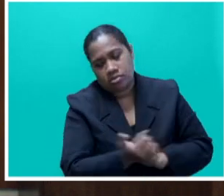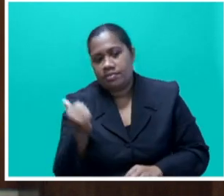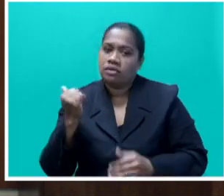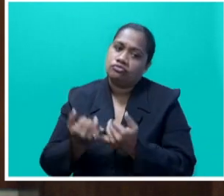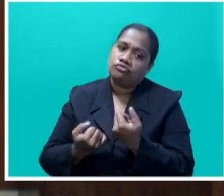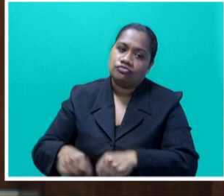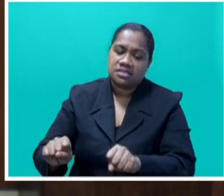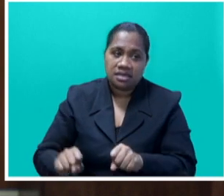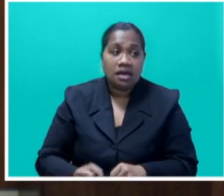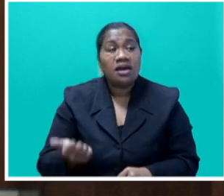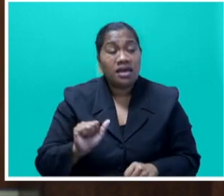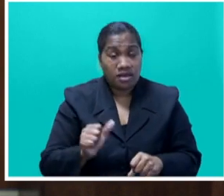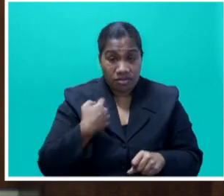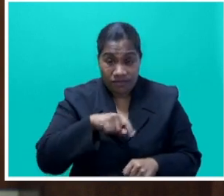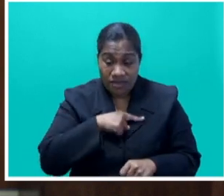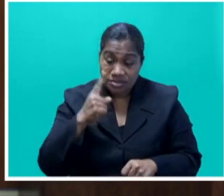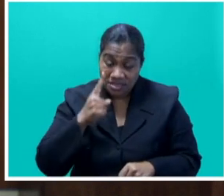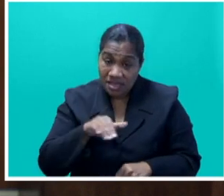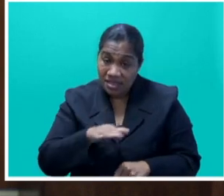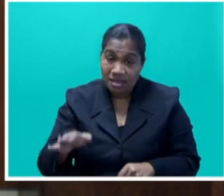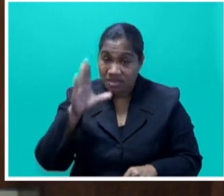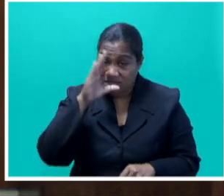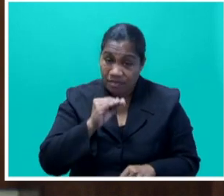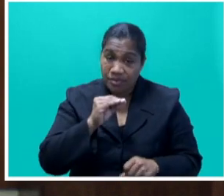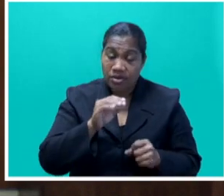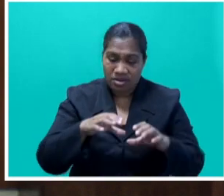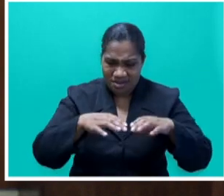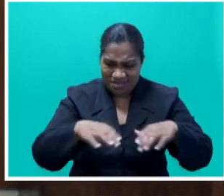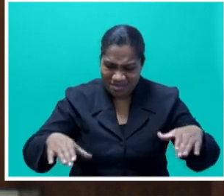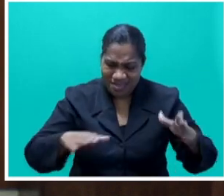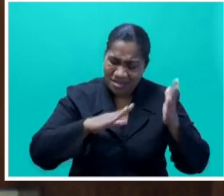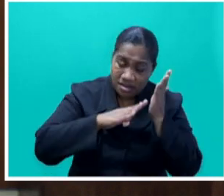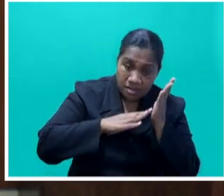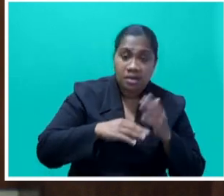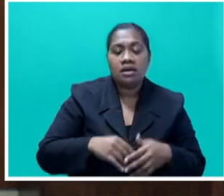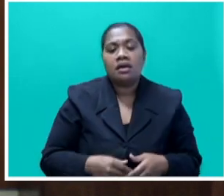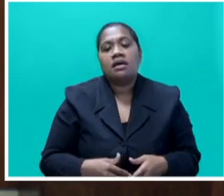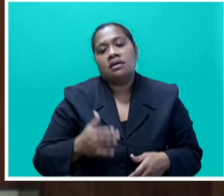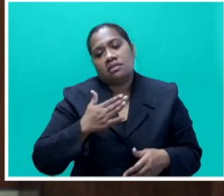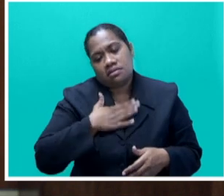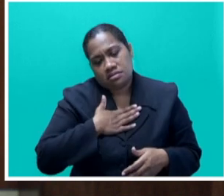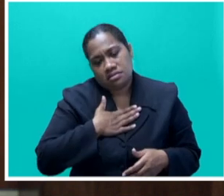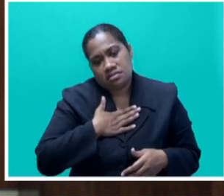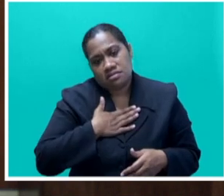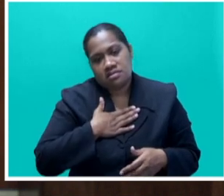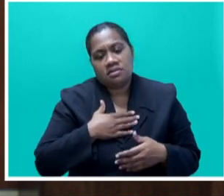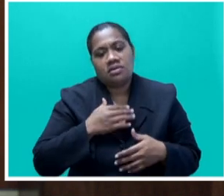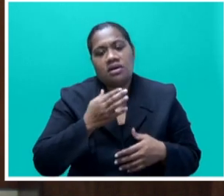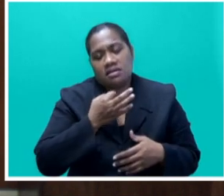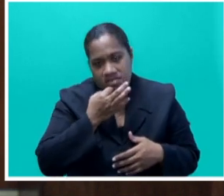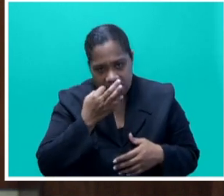and see them sleeping on cardboards and makeshift home is enough to melt our hearts. My request and my plea has always